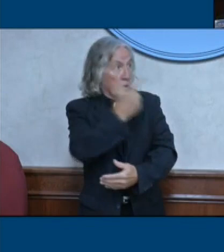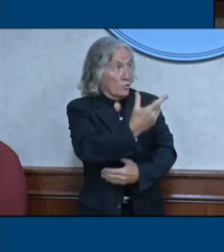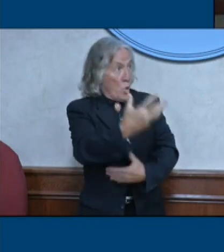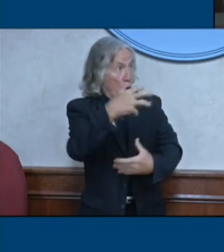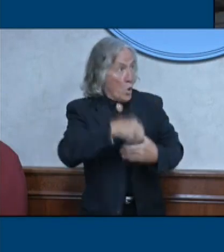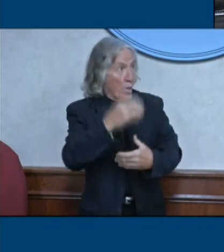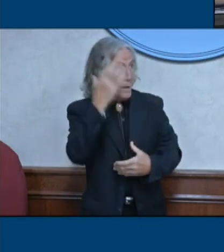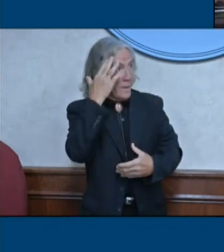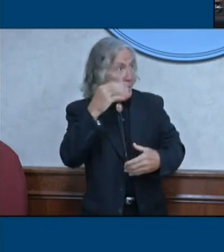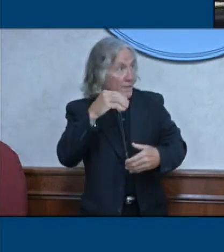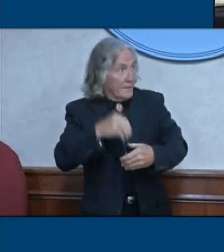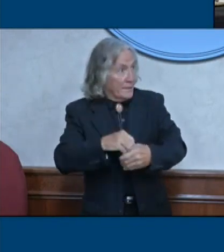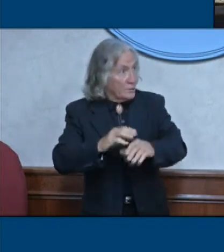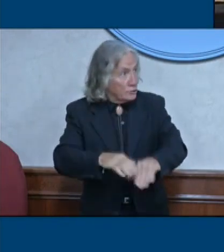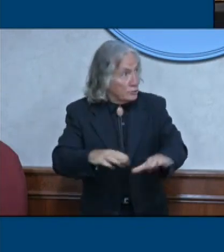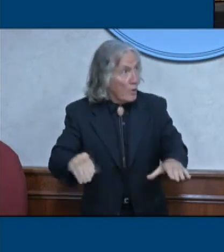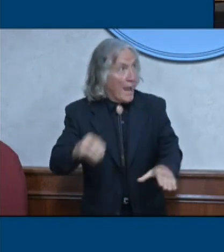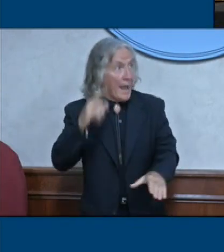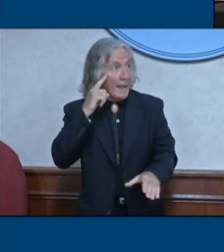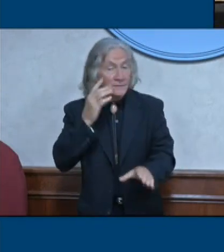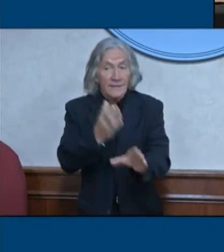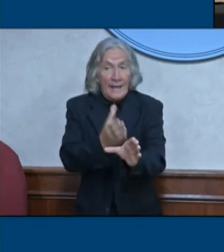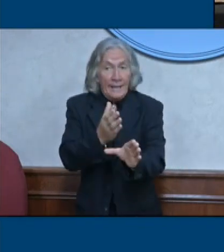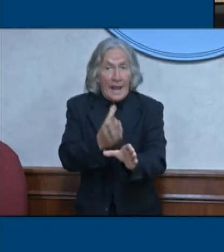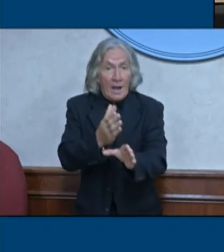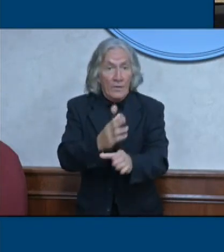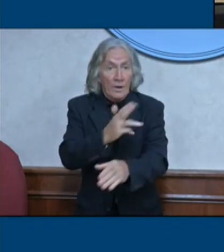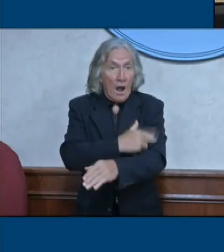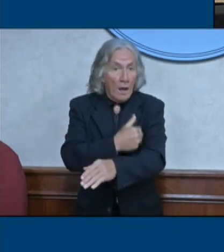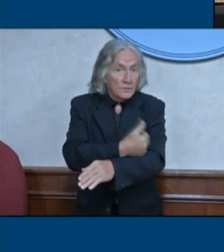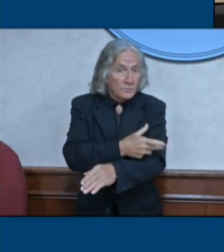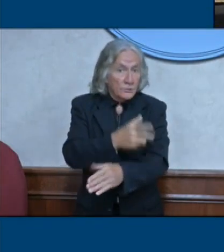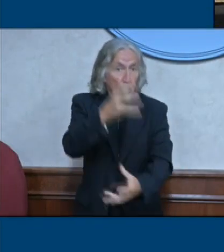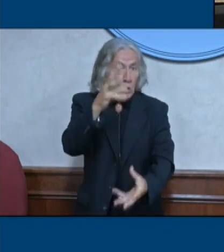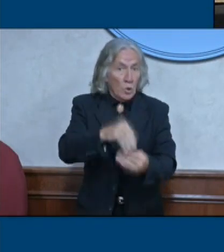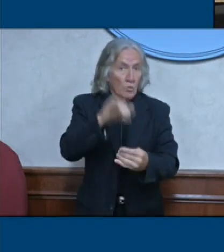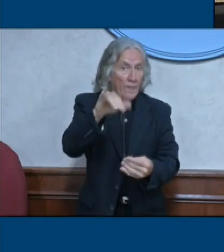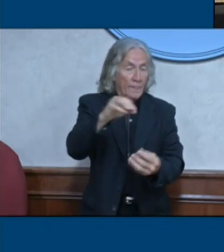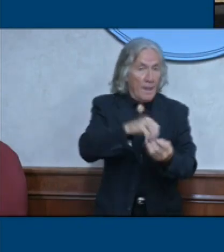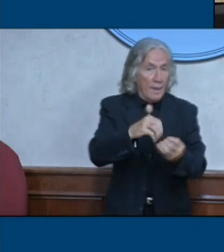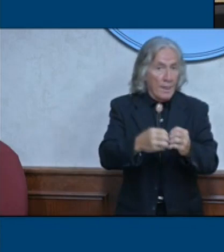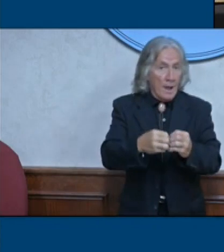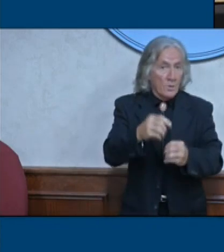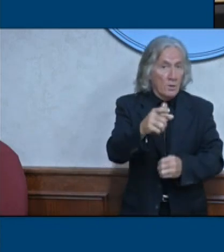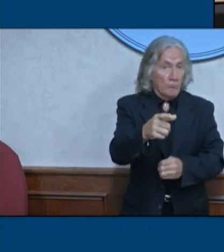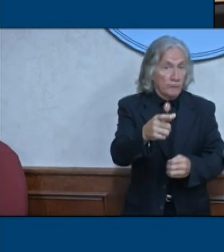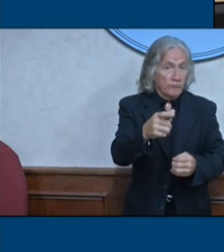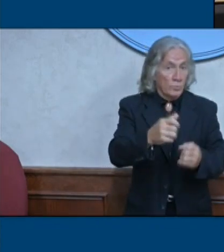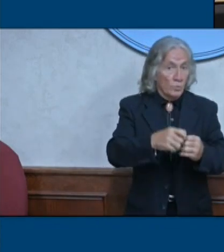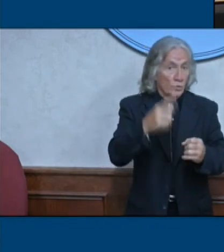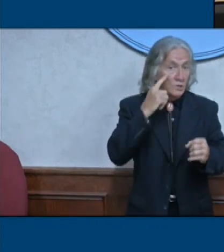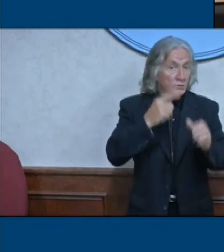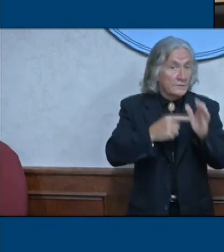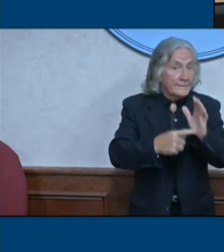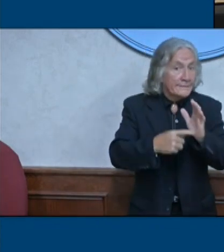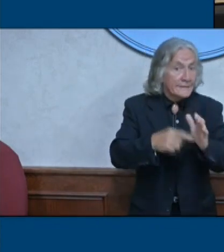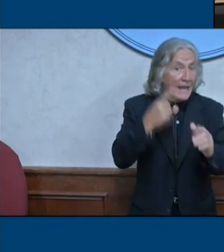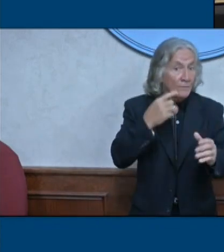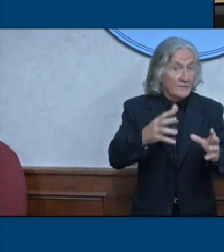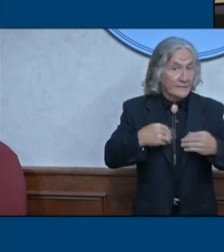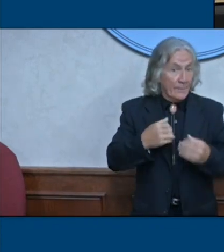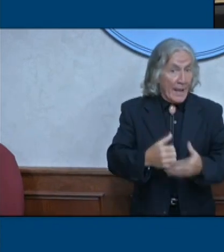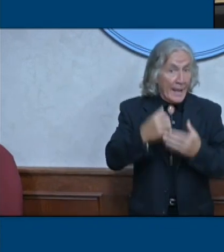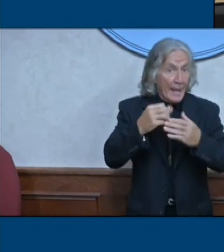are you including beds in children's and psychiatric hospitals? And doesn't that inflate the denominator, so to speak, create